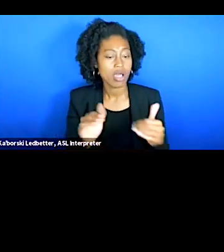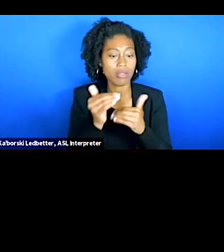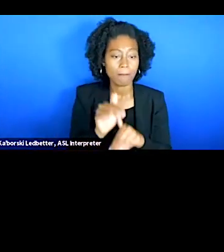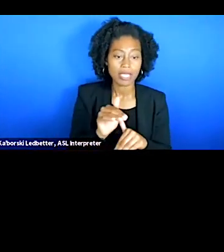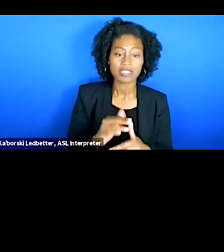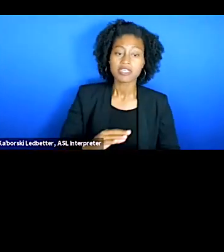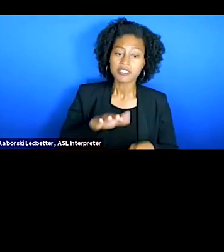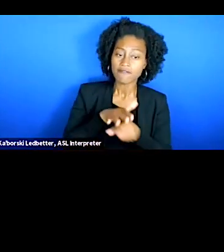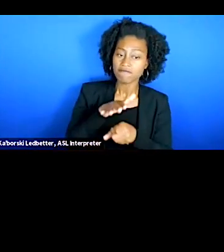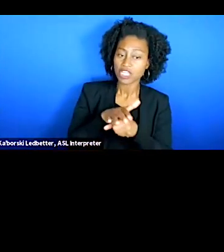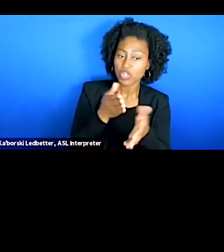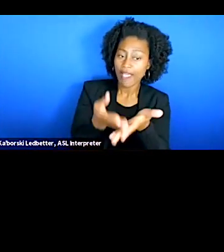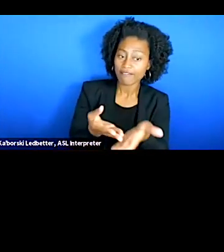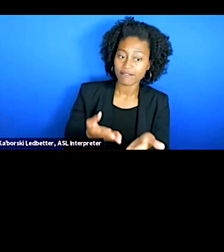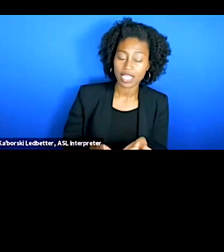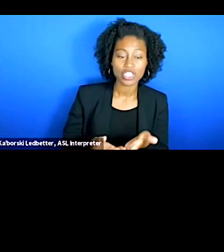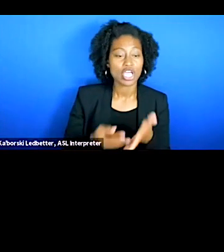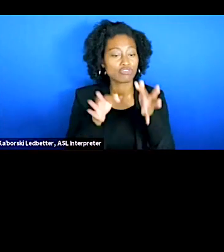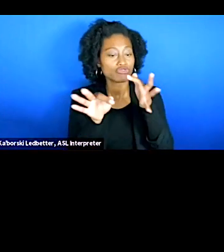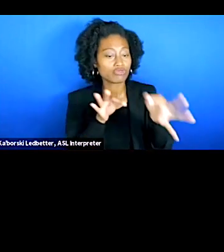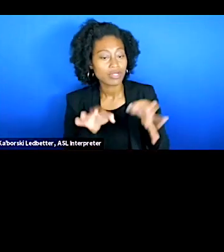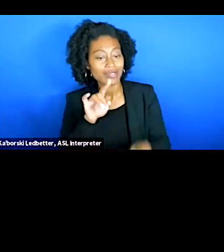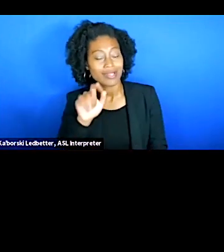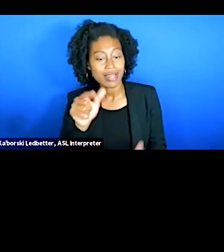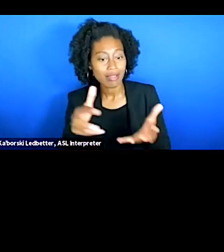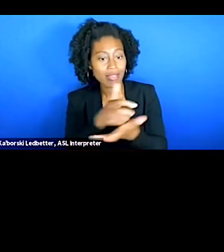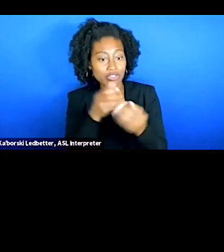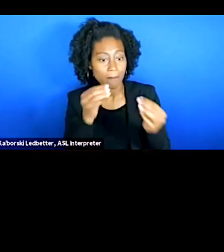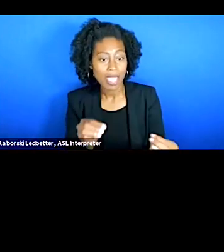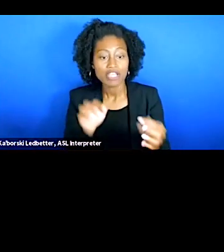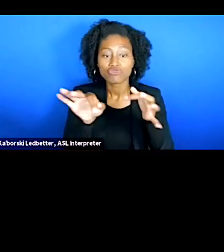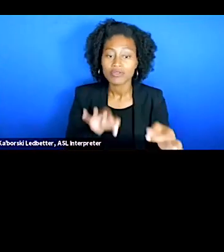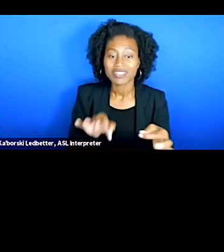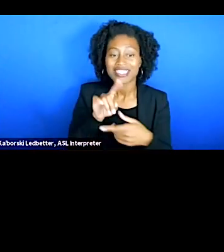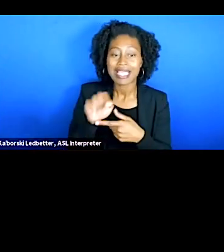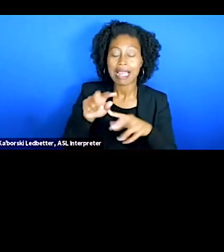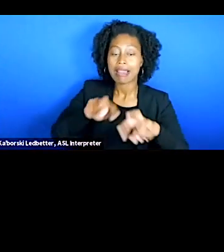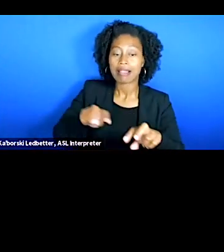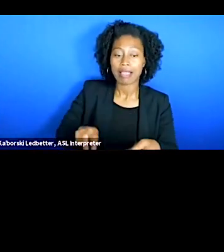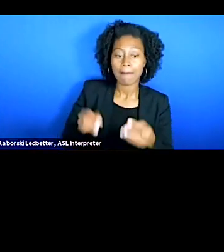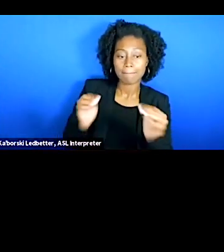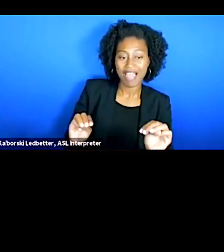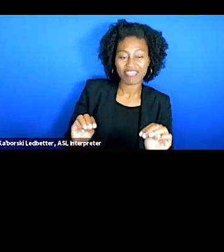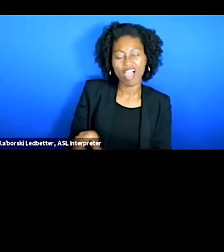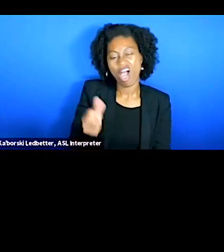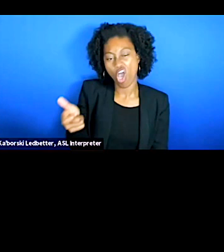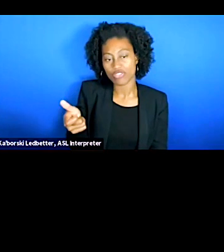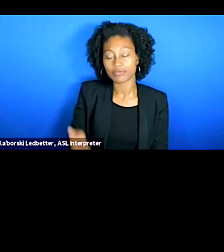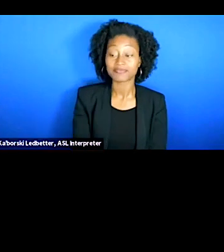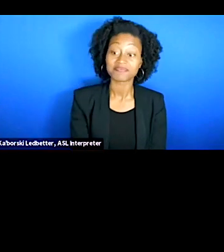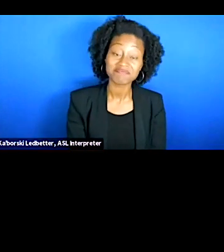sufficient evidence, description of data collection methods, description of data analysis methods, and